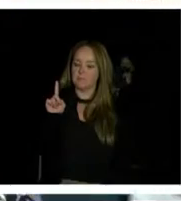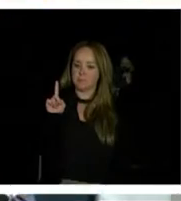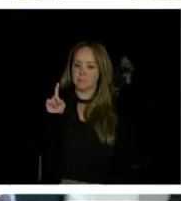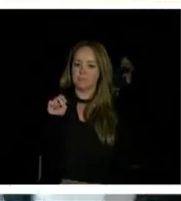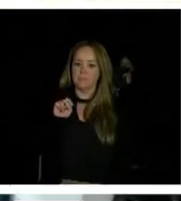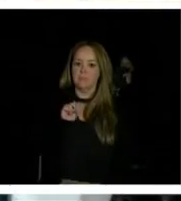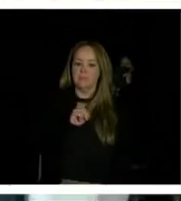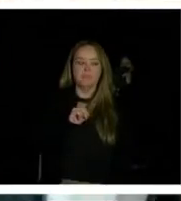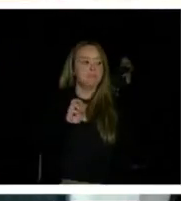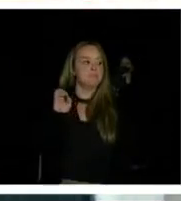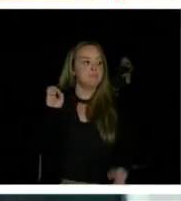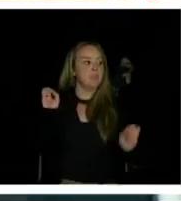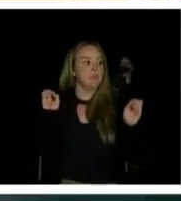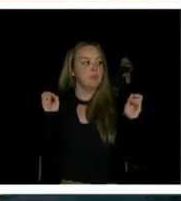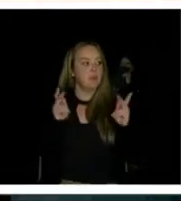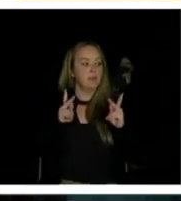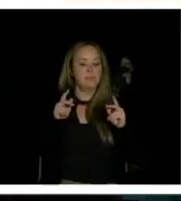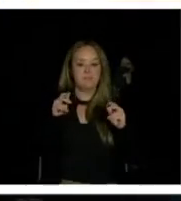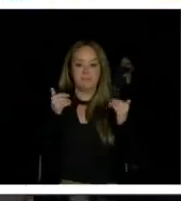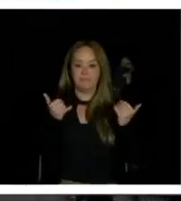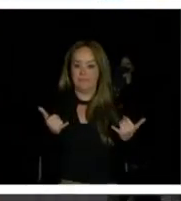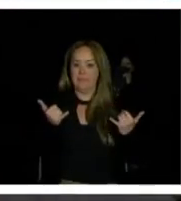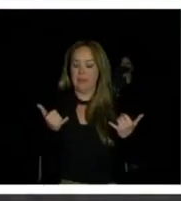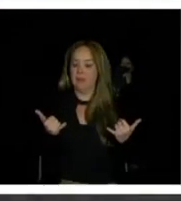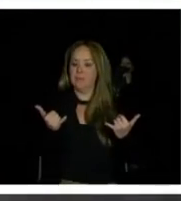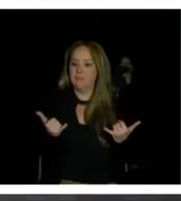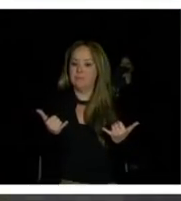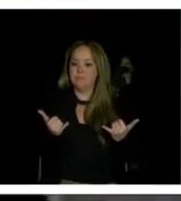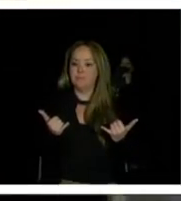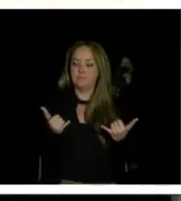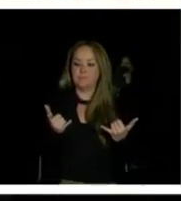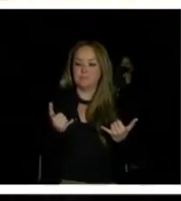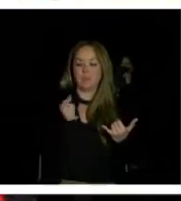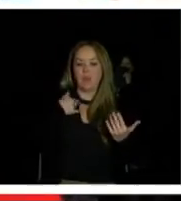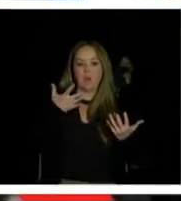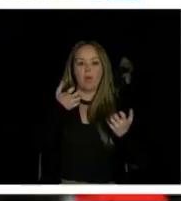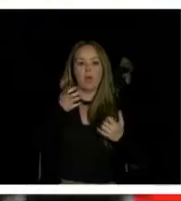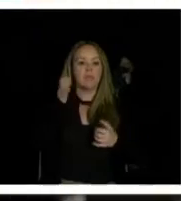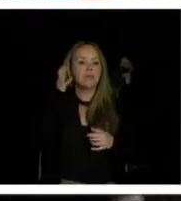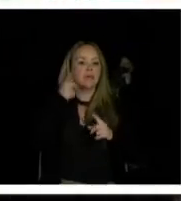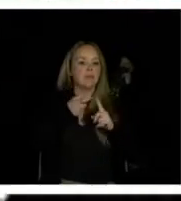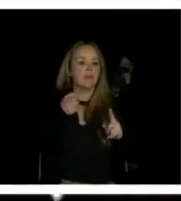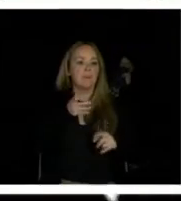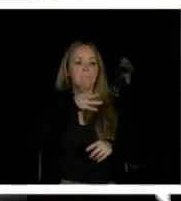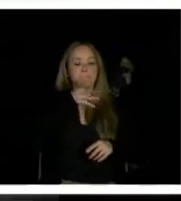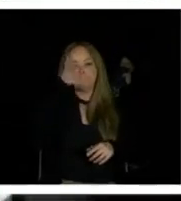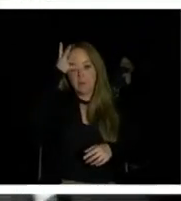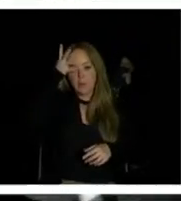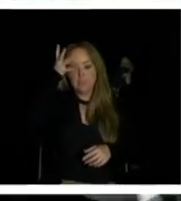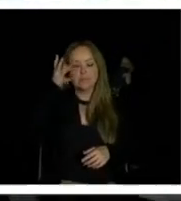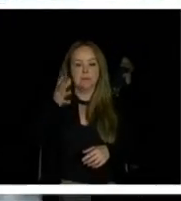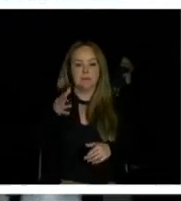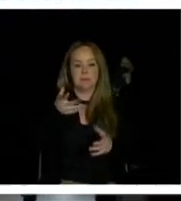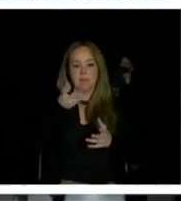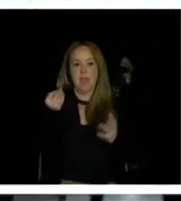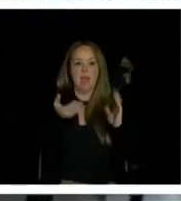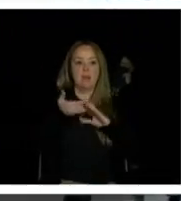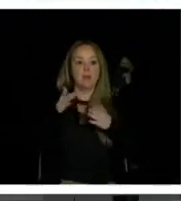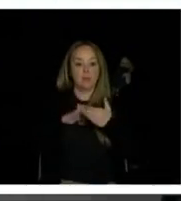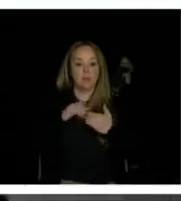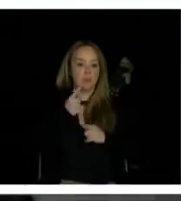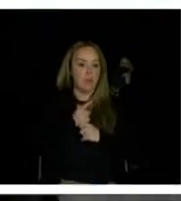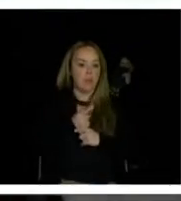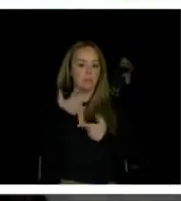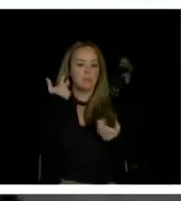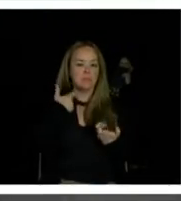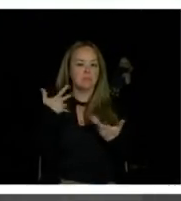5, 4, 3, 2, and 1. All right, so this time around, I want to hear from parents and community, right? Because we